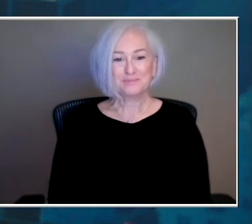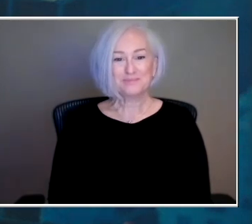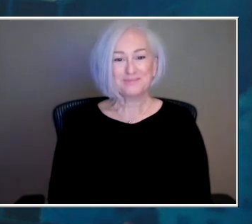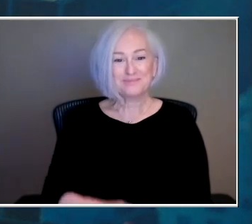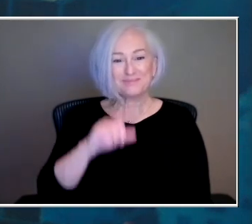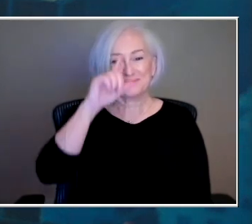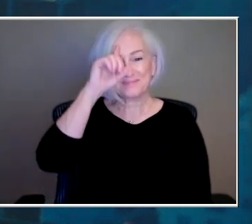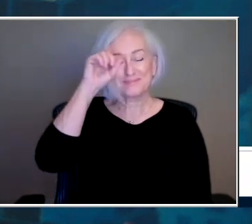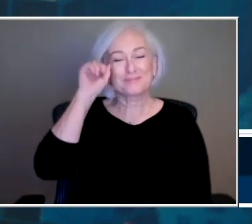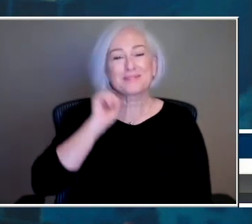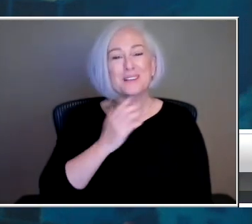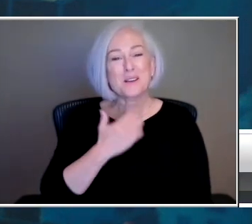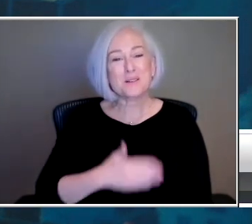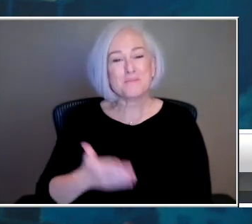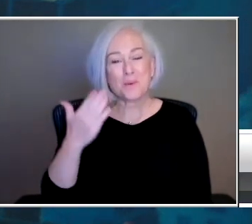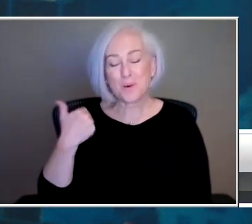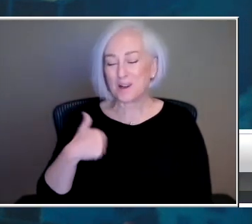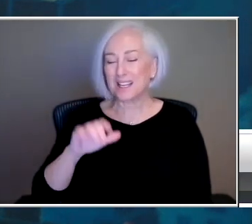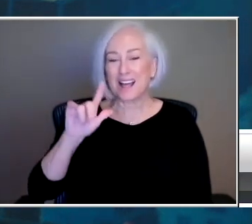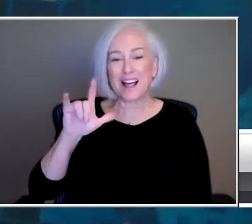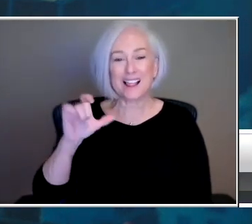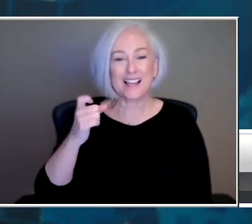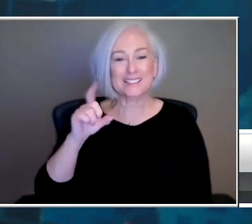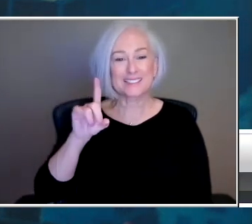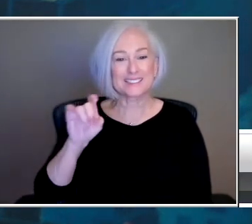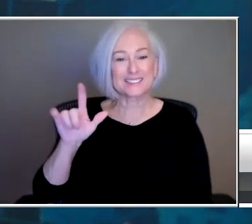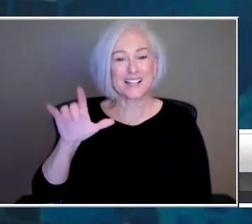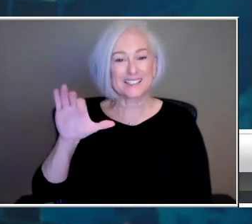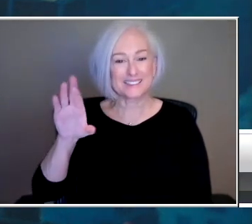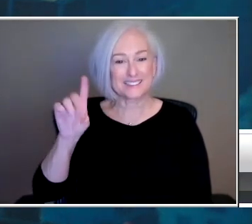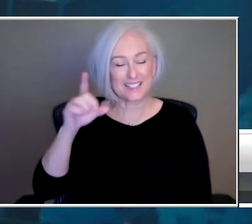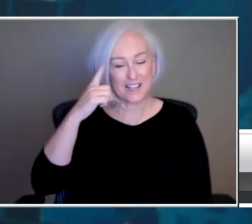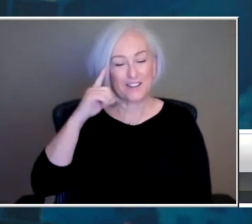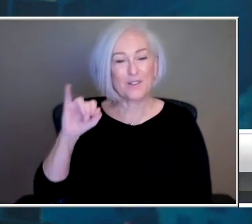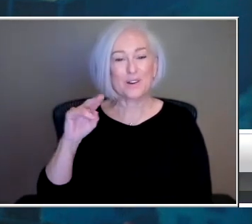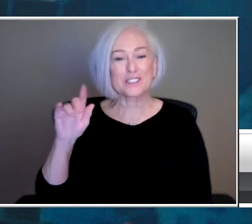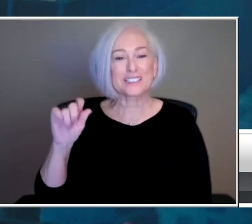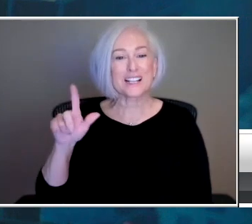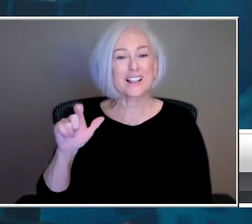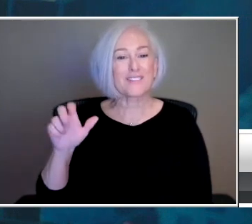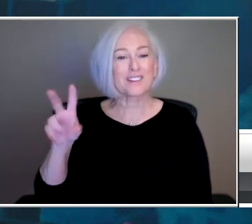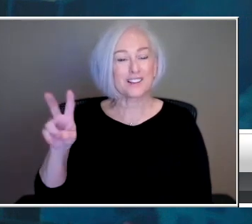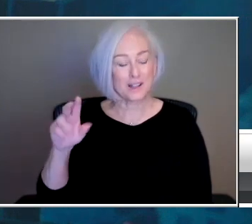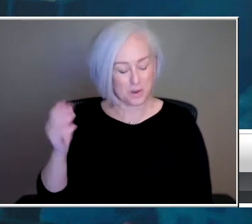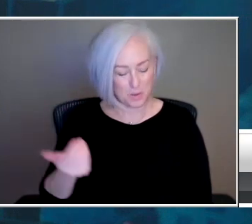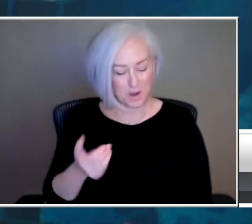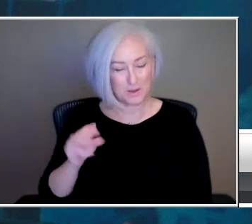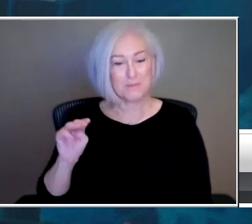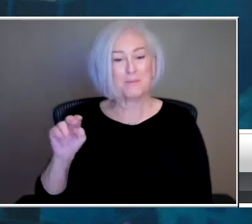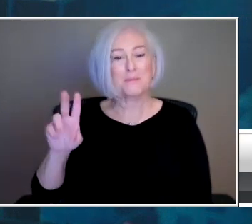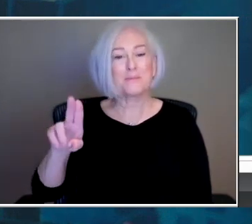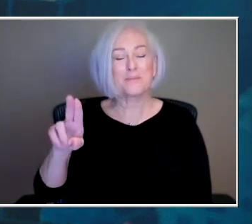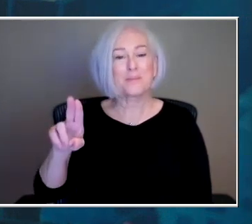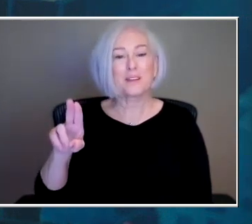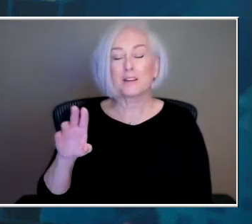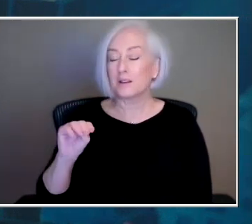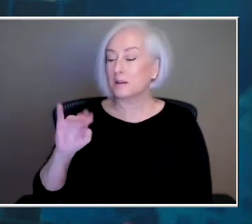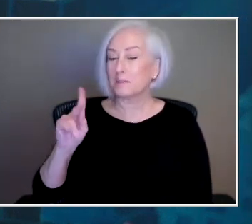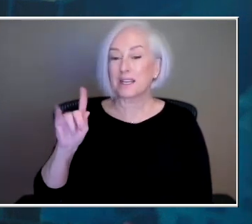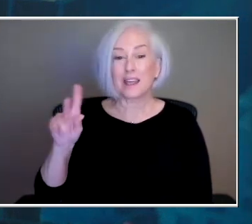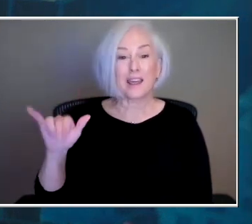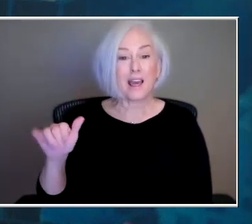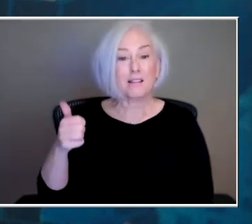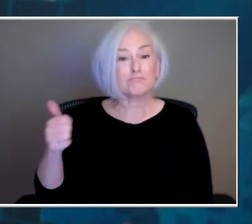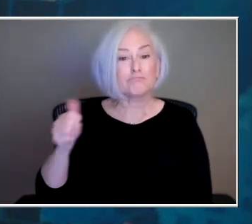Good morning. I'm Alexis Del Cid in for Jessica Lovell. Welcome to the Morning Medical Update. Mikayla Dreyer was 29 years old when she